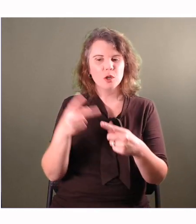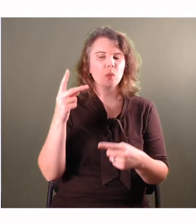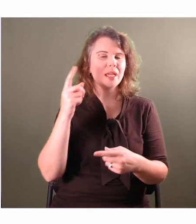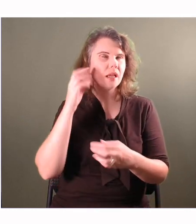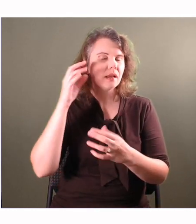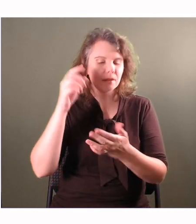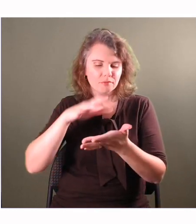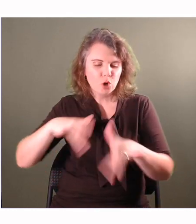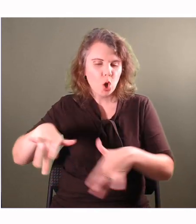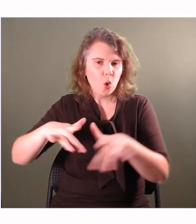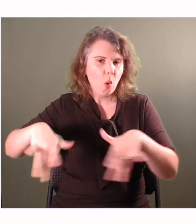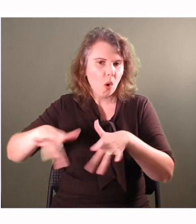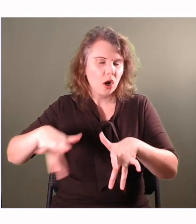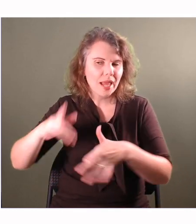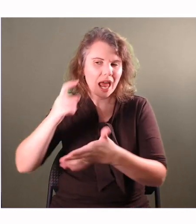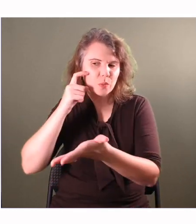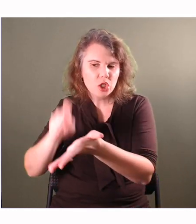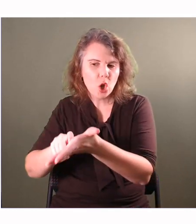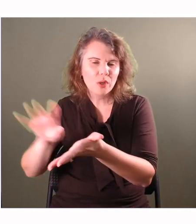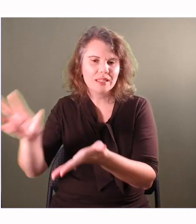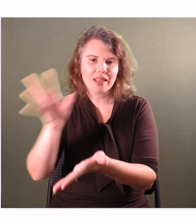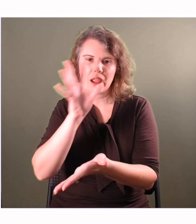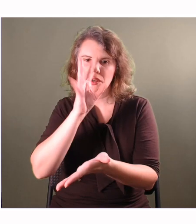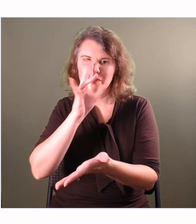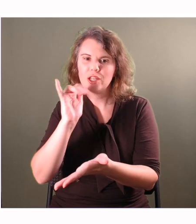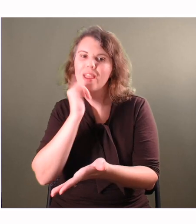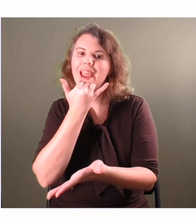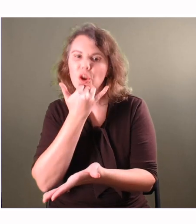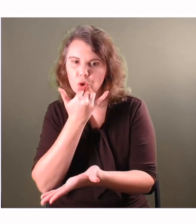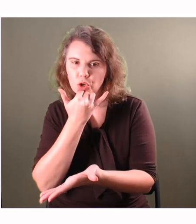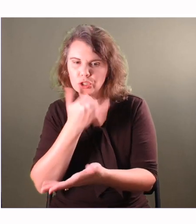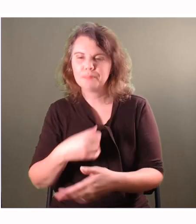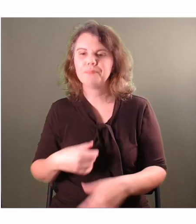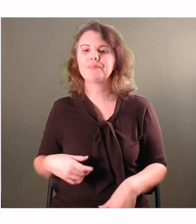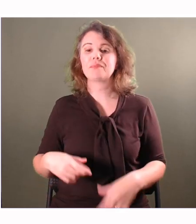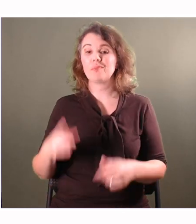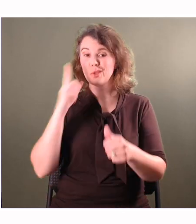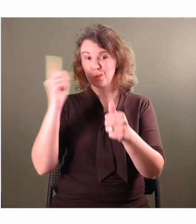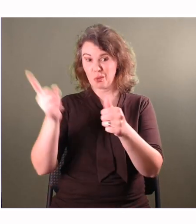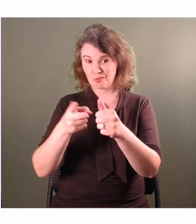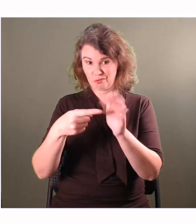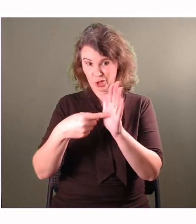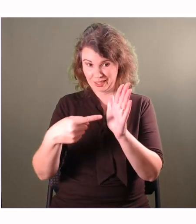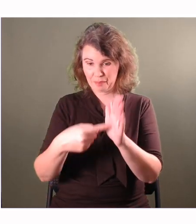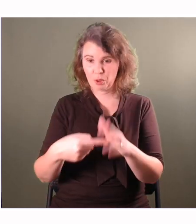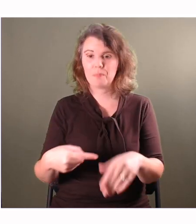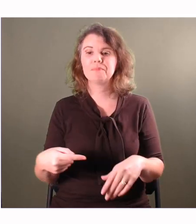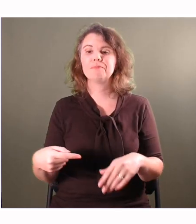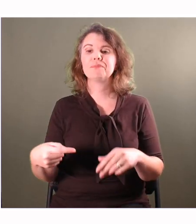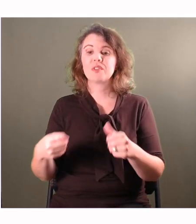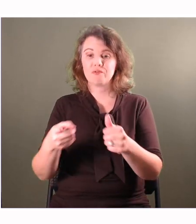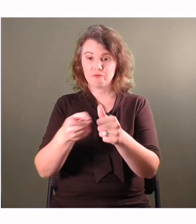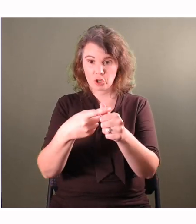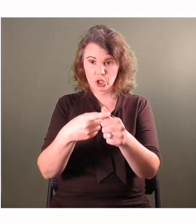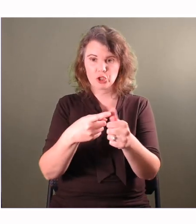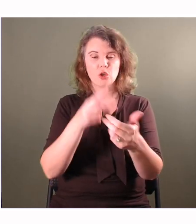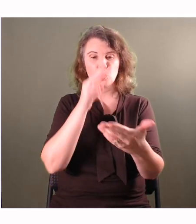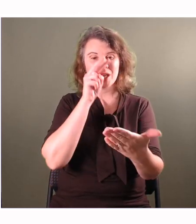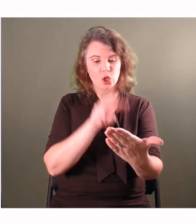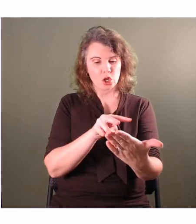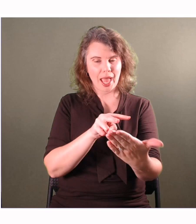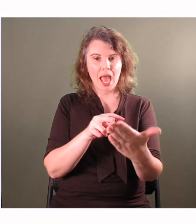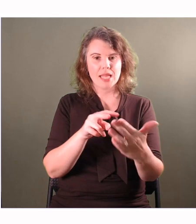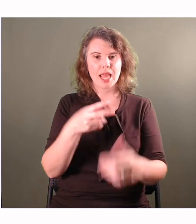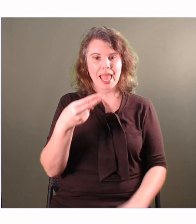the speech errors that people make when they have to say these things. So first of all, we could look at the speech errors in which